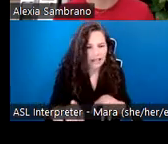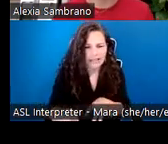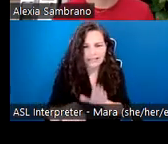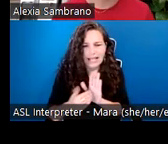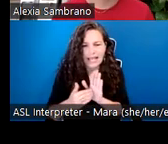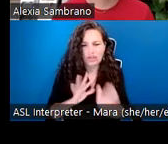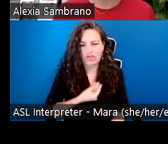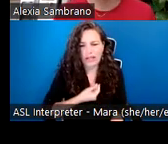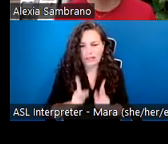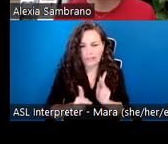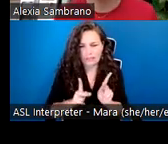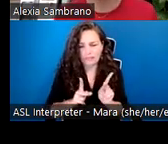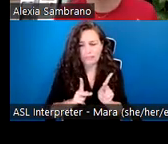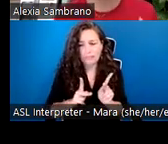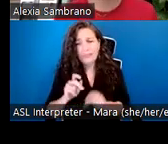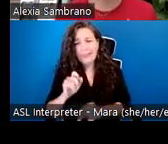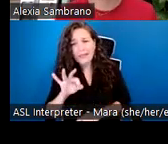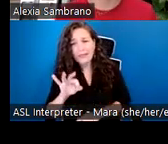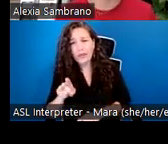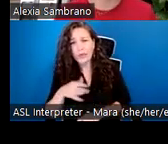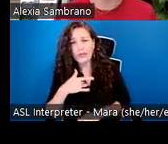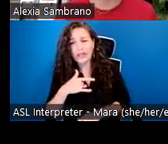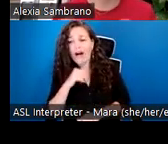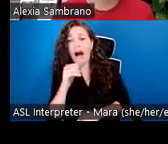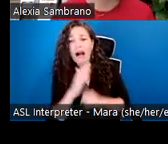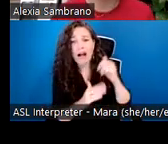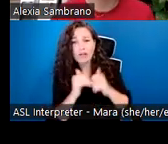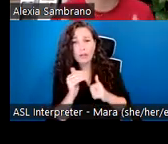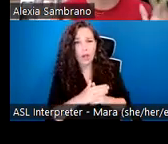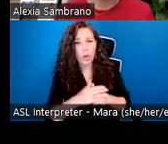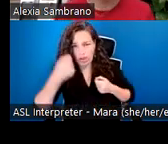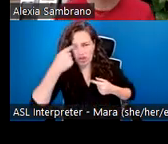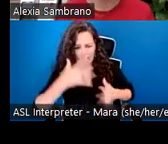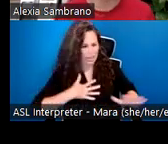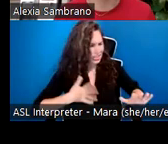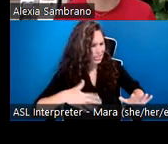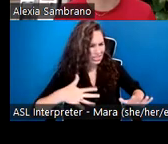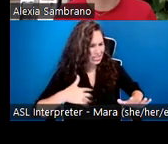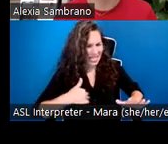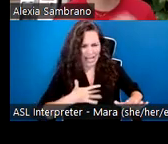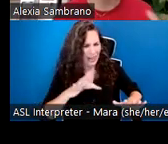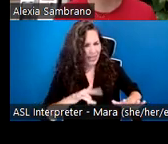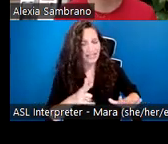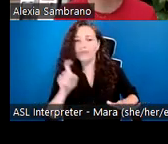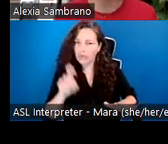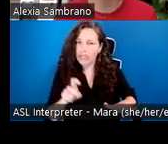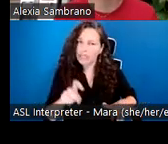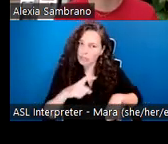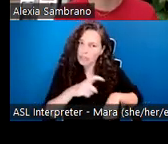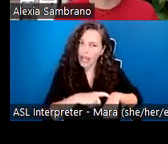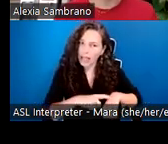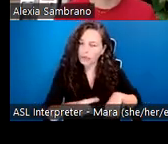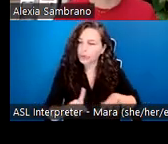or activated by anything that's said, you need to take a moment, definitely take care of yourself, do whatever it is that you need to